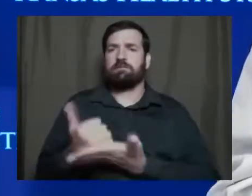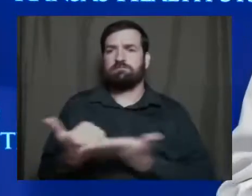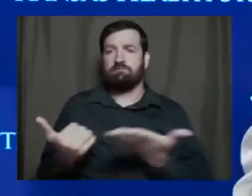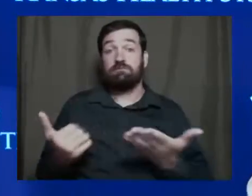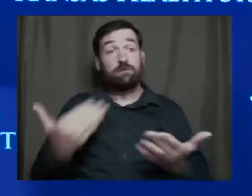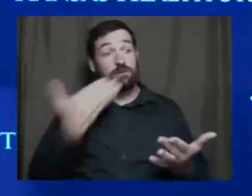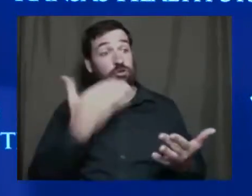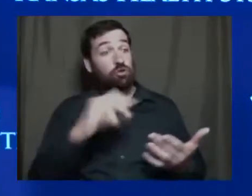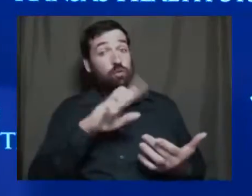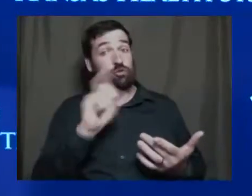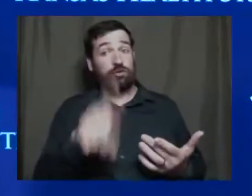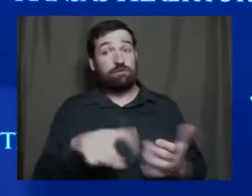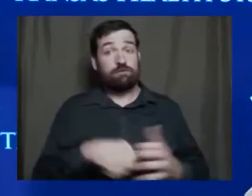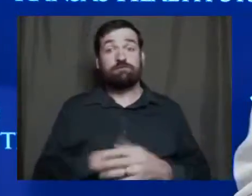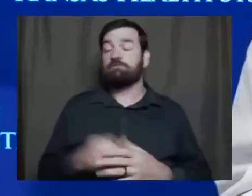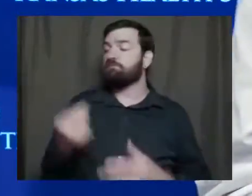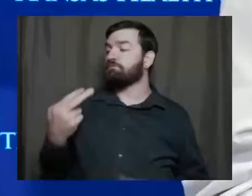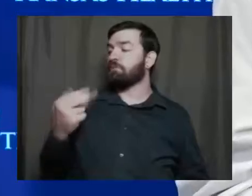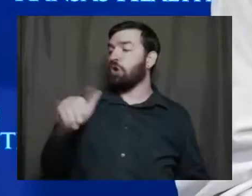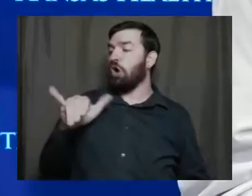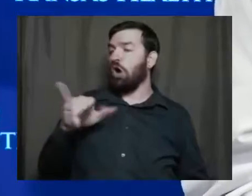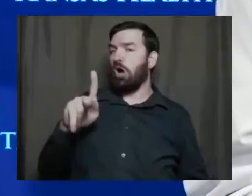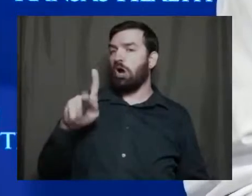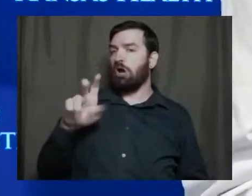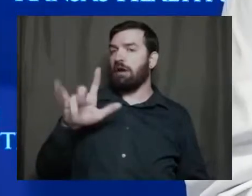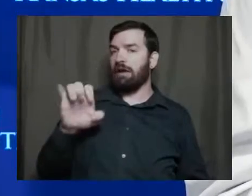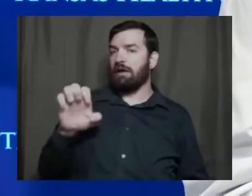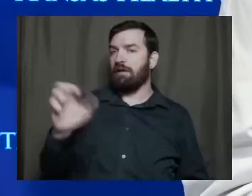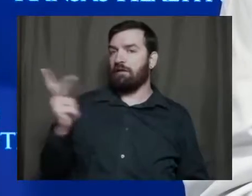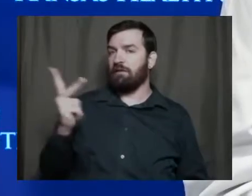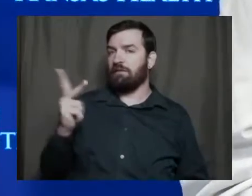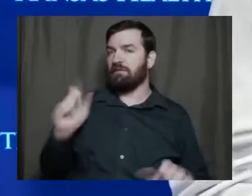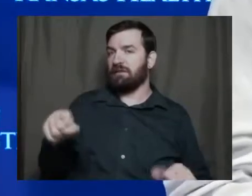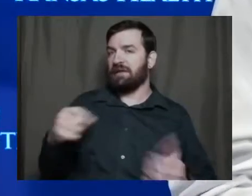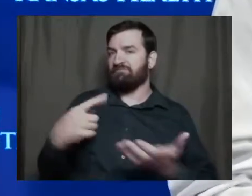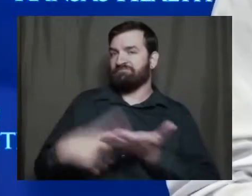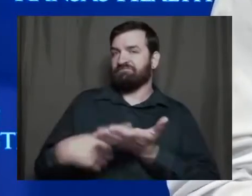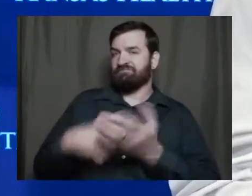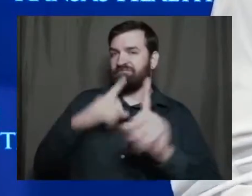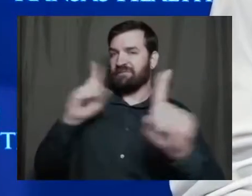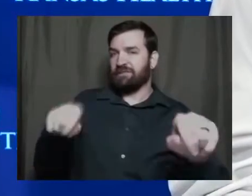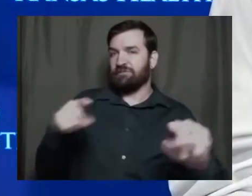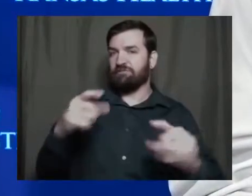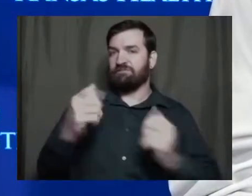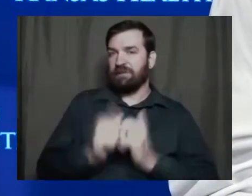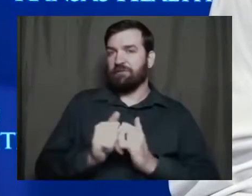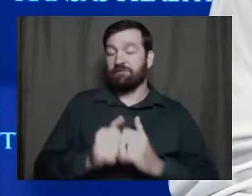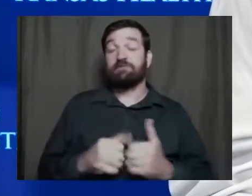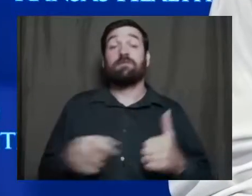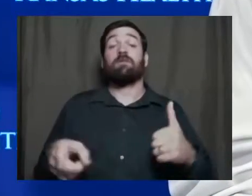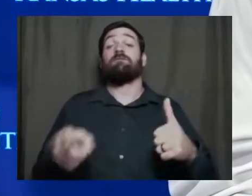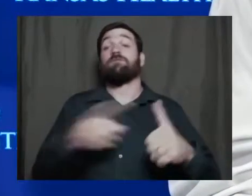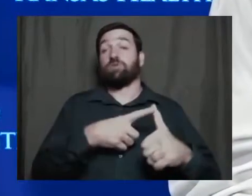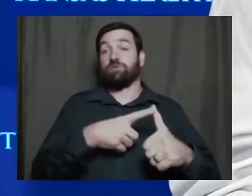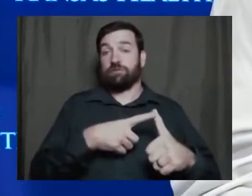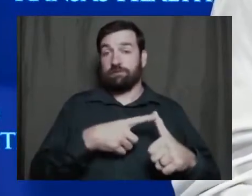and Hawkeye and I could take this one on together because a couple of different levels to that question. So first of all,